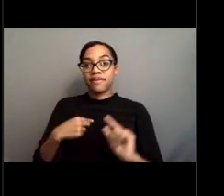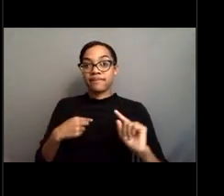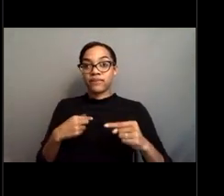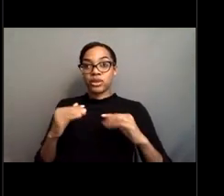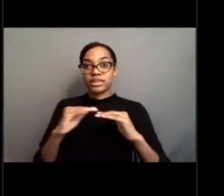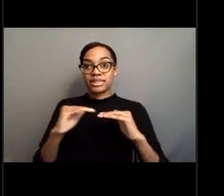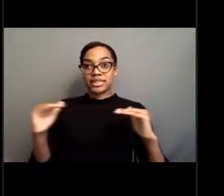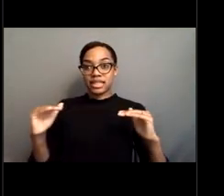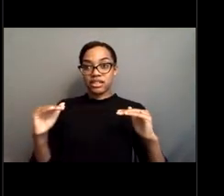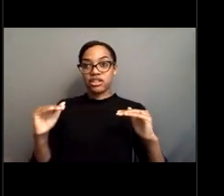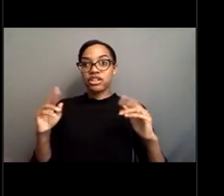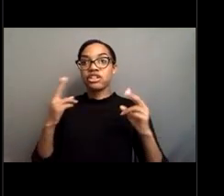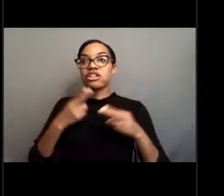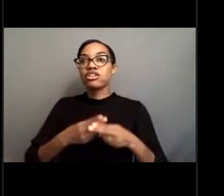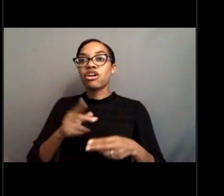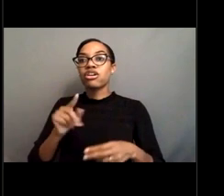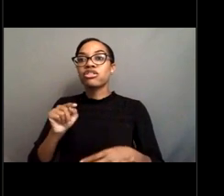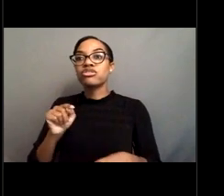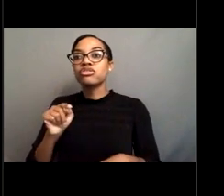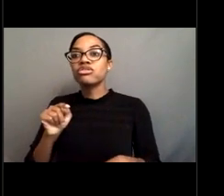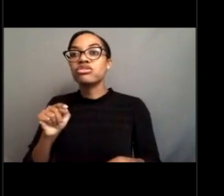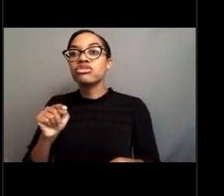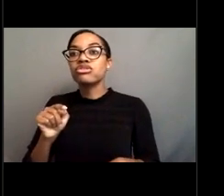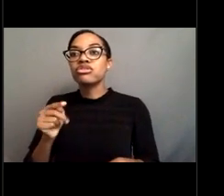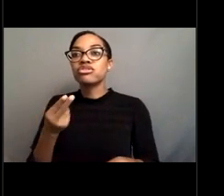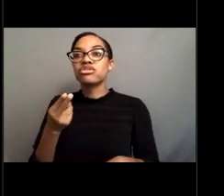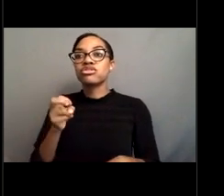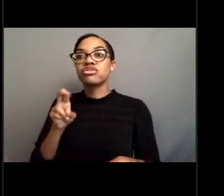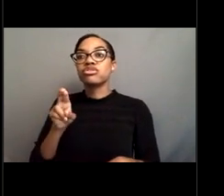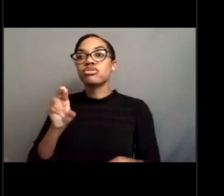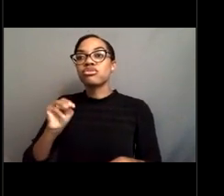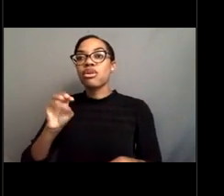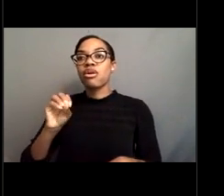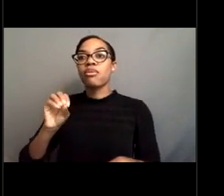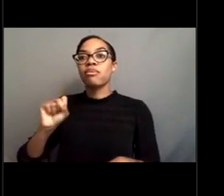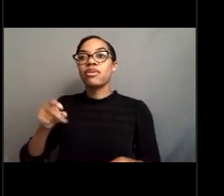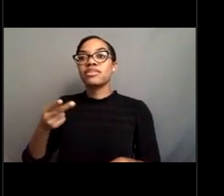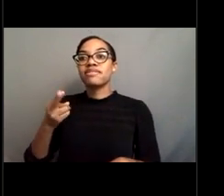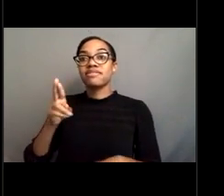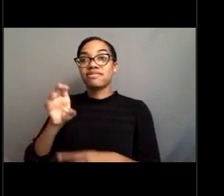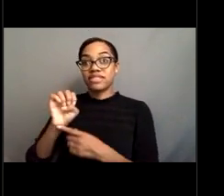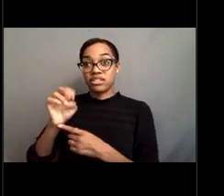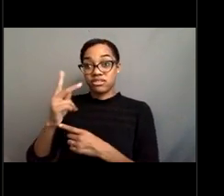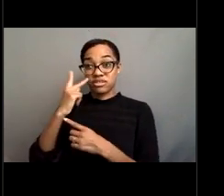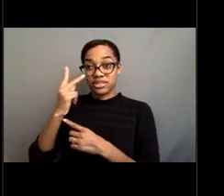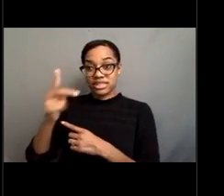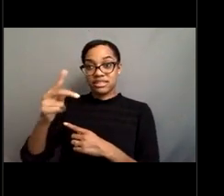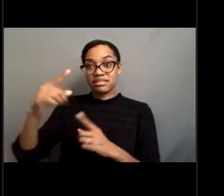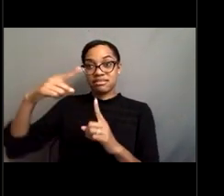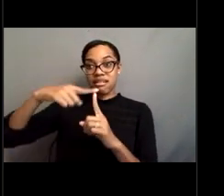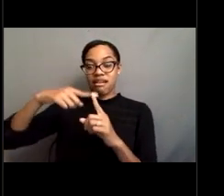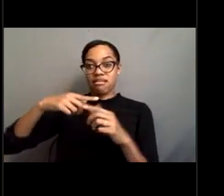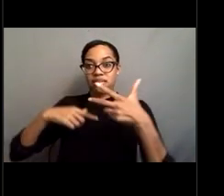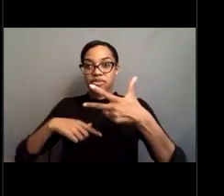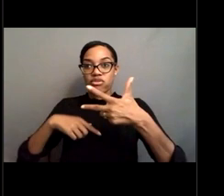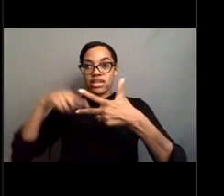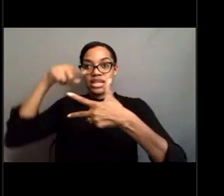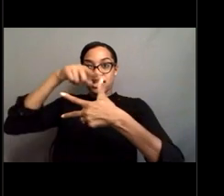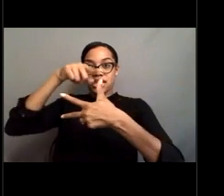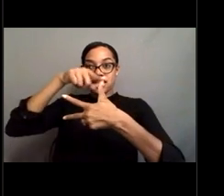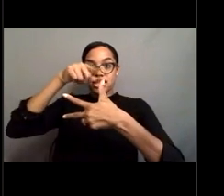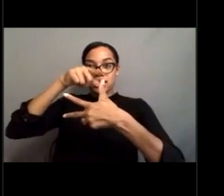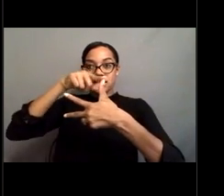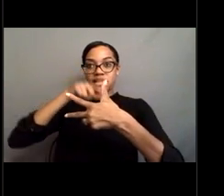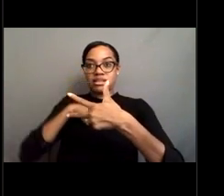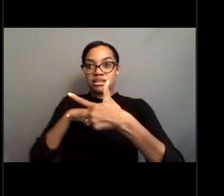live, and the troposphere is where all the rain occurs. That's where all the clouds are. That's the air that we breathe. And so we live